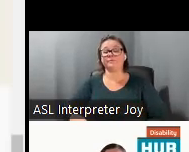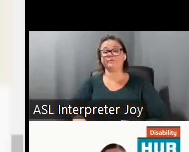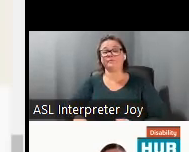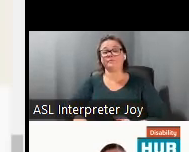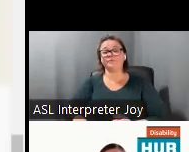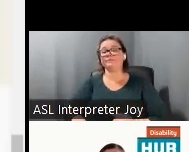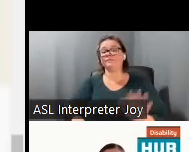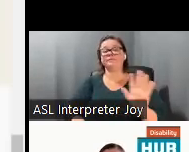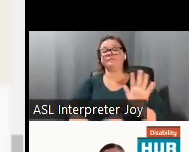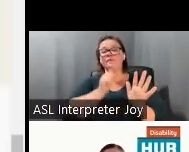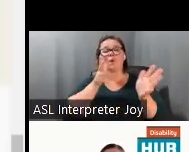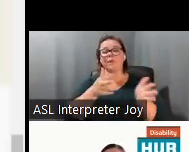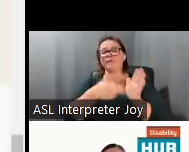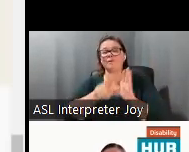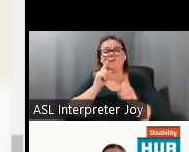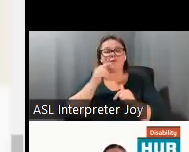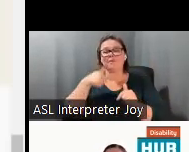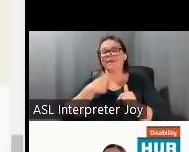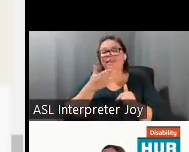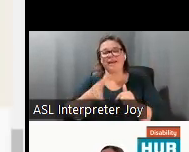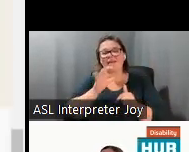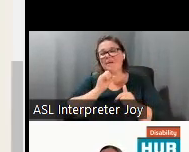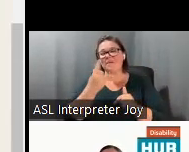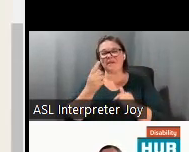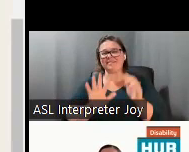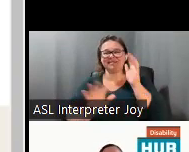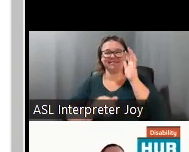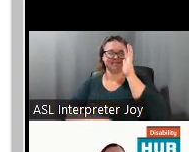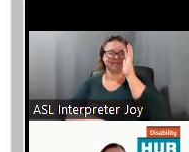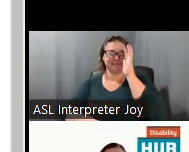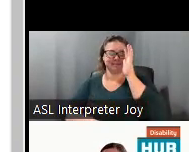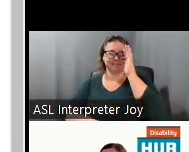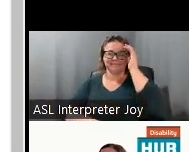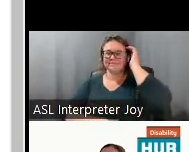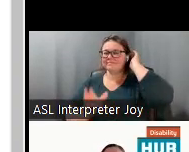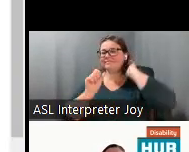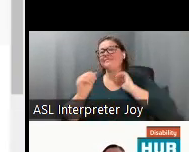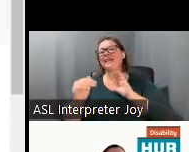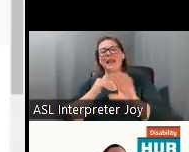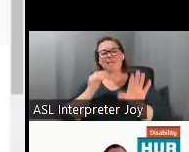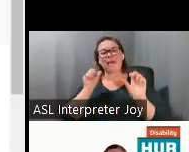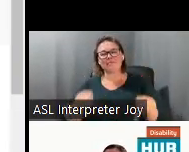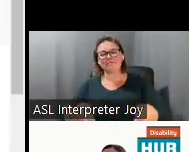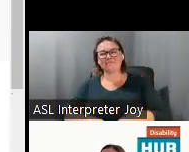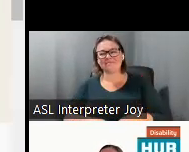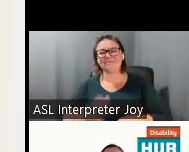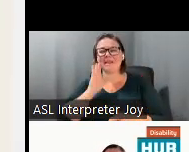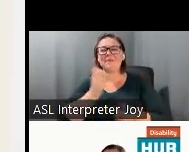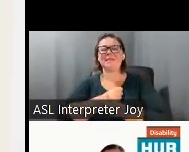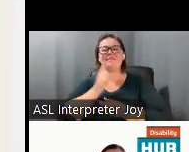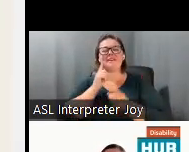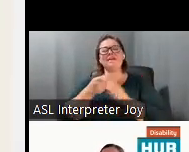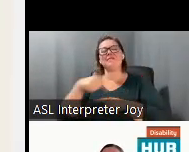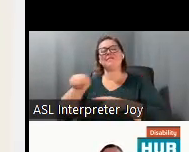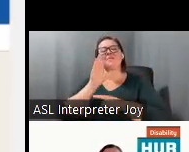Don't leave a review for me on that older one. You can send me an email. I would love to hear from you. We would love